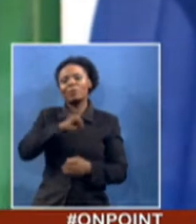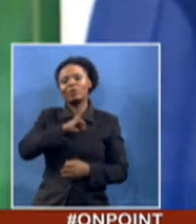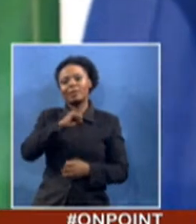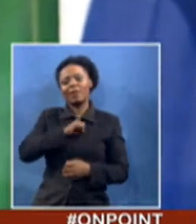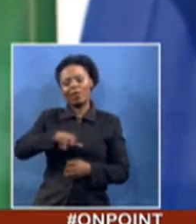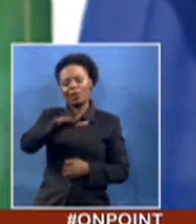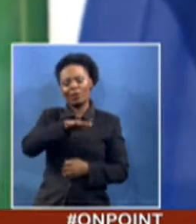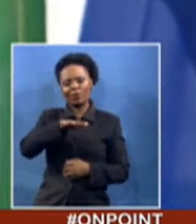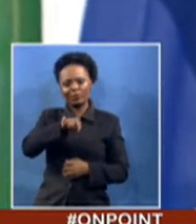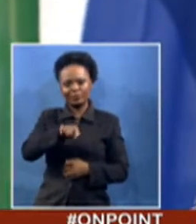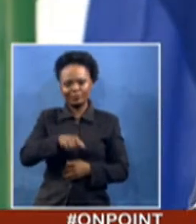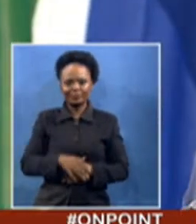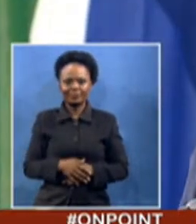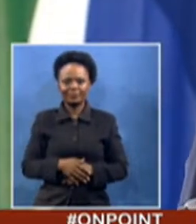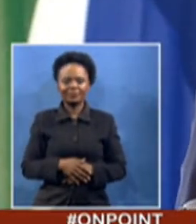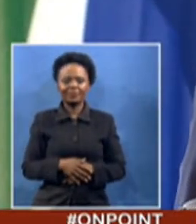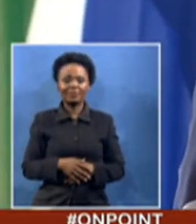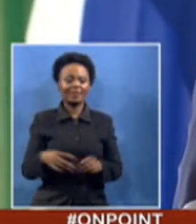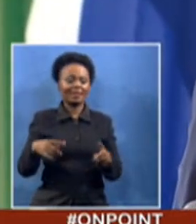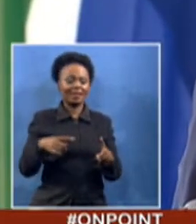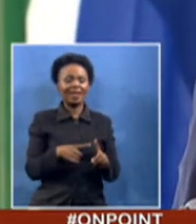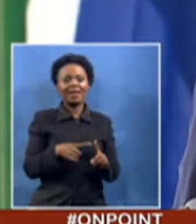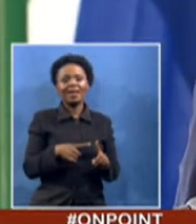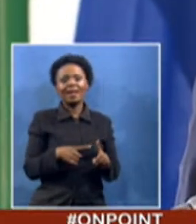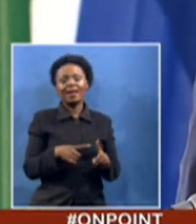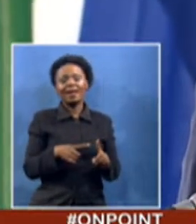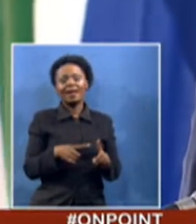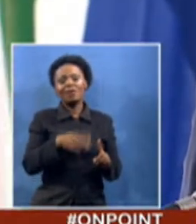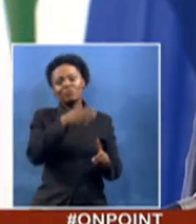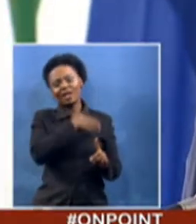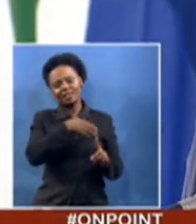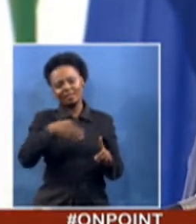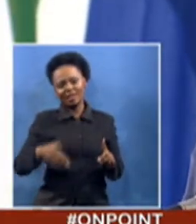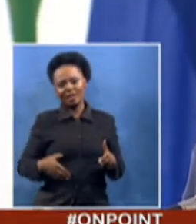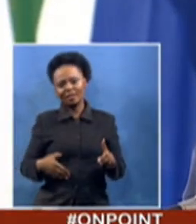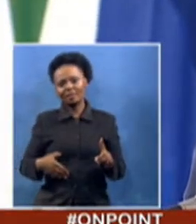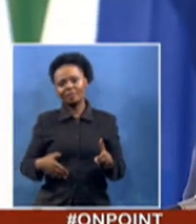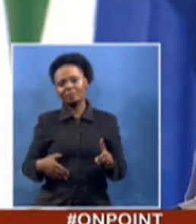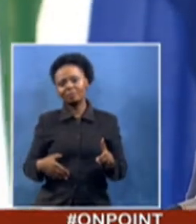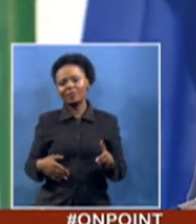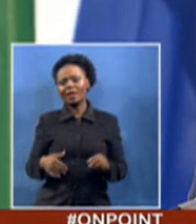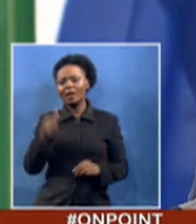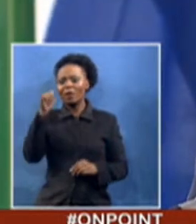As you speak, President, and opening this beautiful